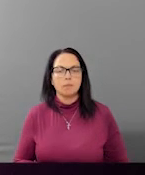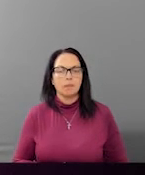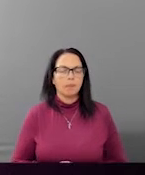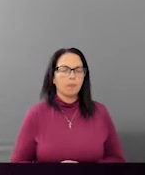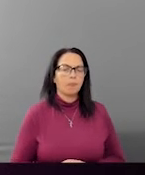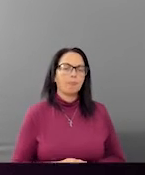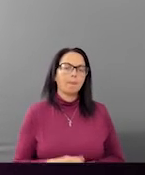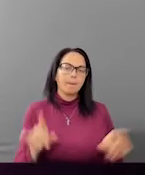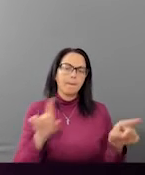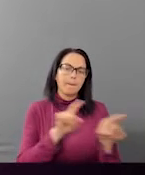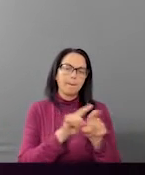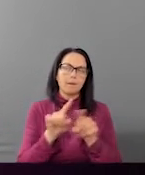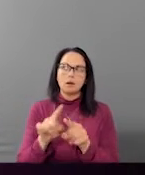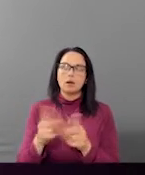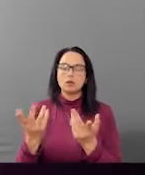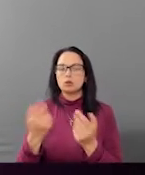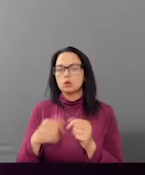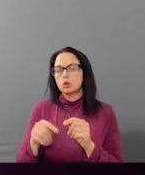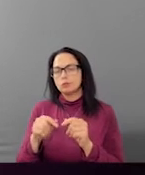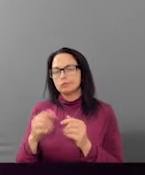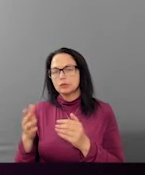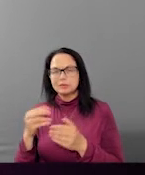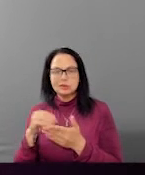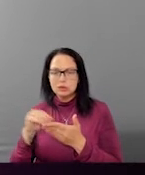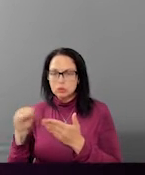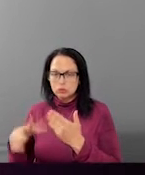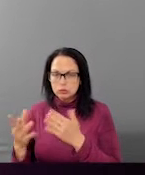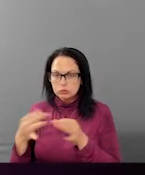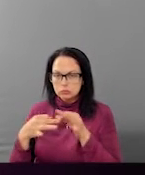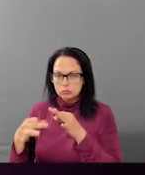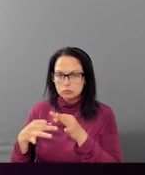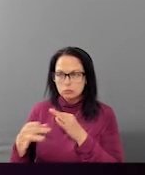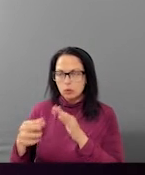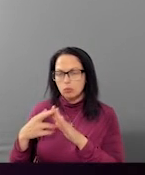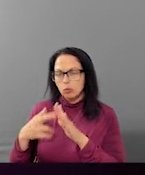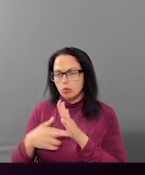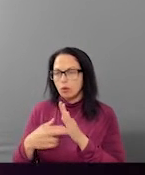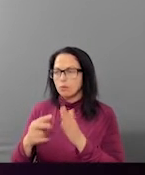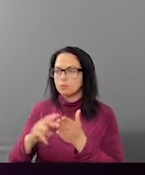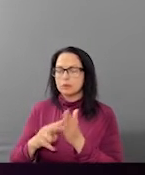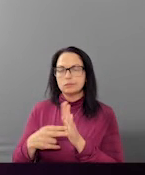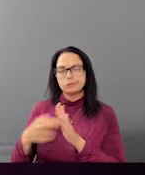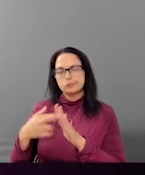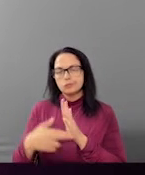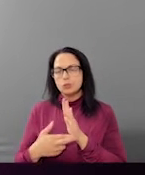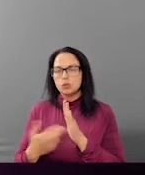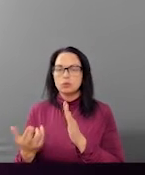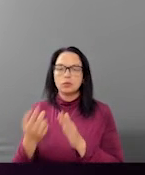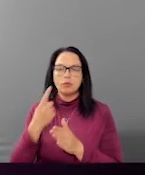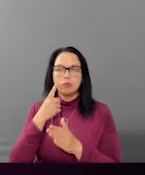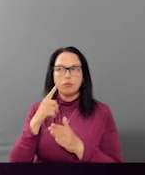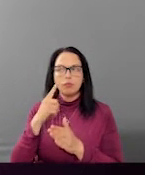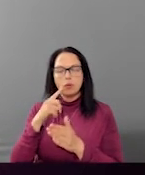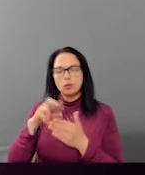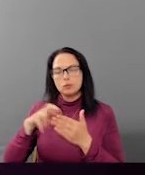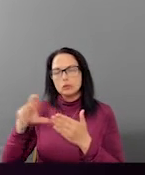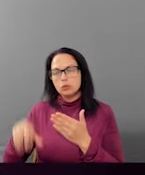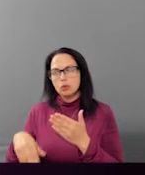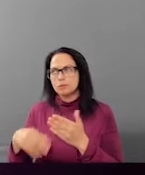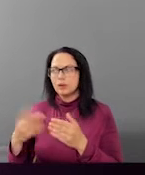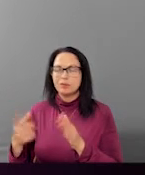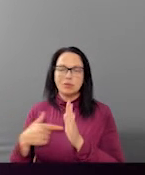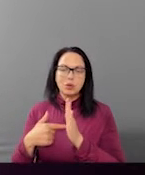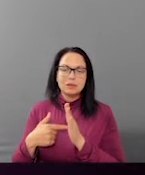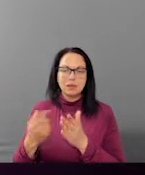also looking back to the students, when I say protocol, it's just a set of defined rules to meet some outcomes. So for example, in the grocery store, the protocol